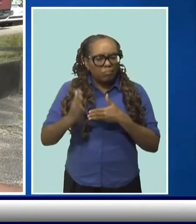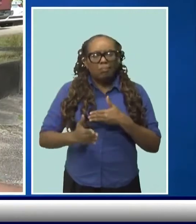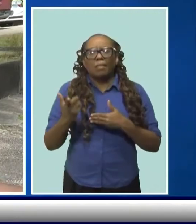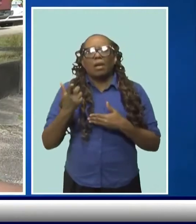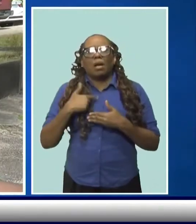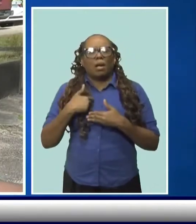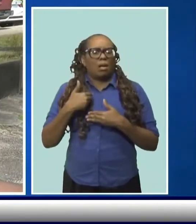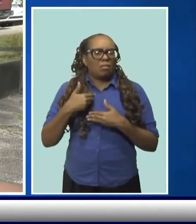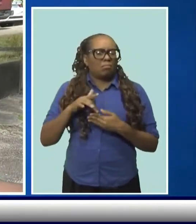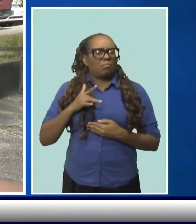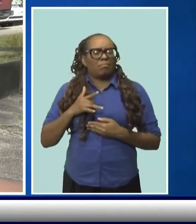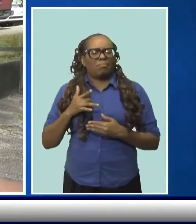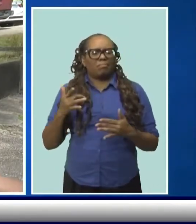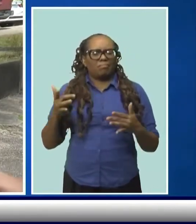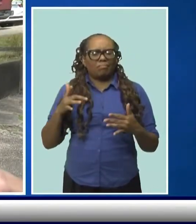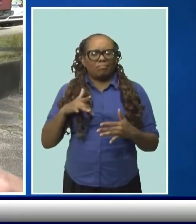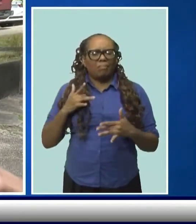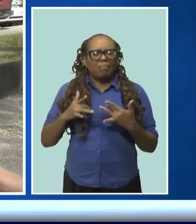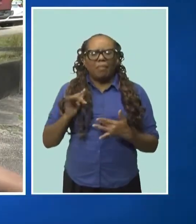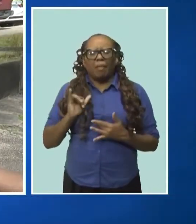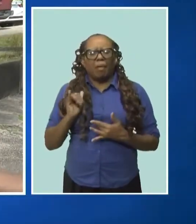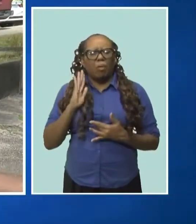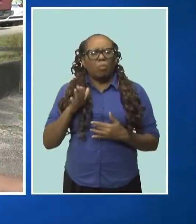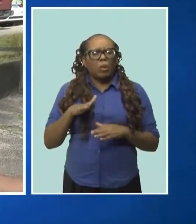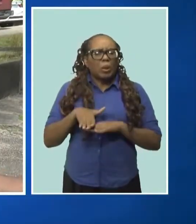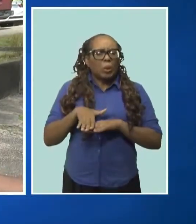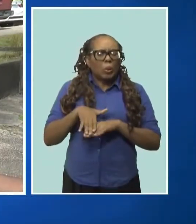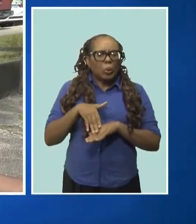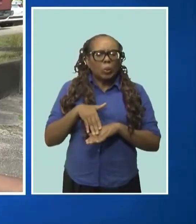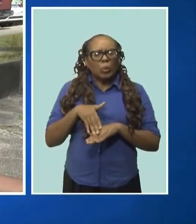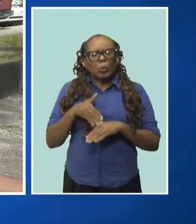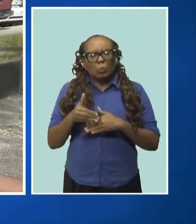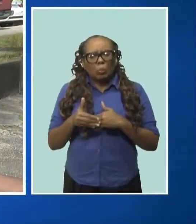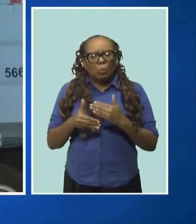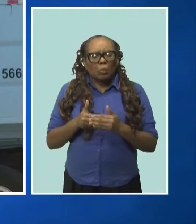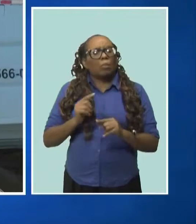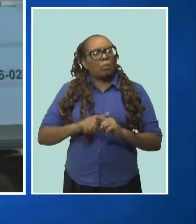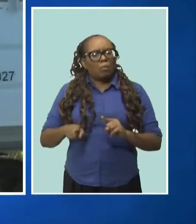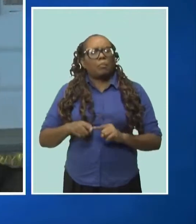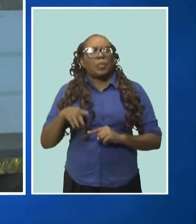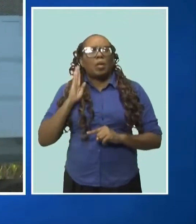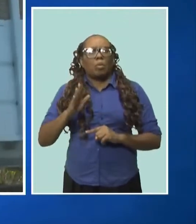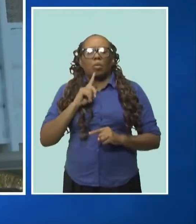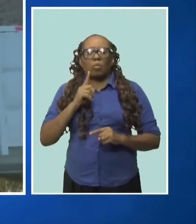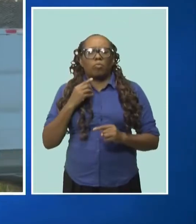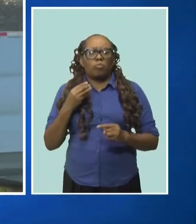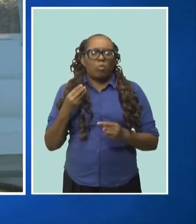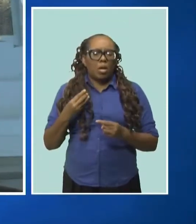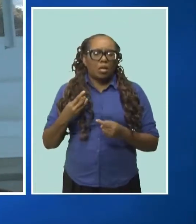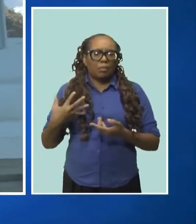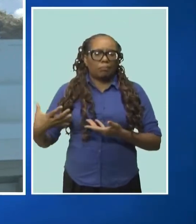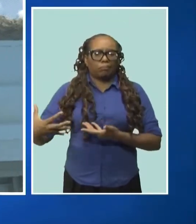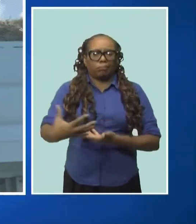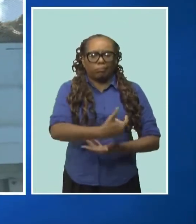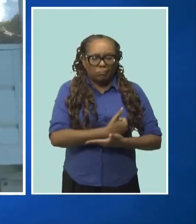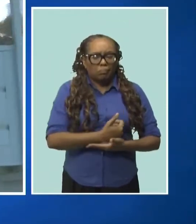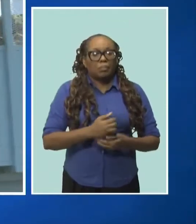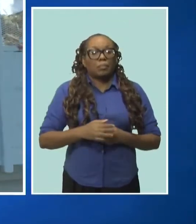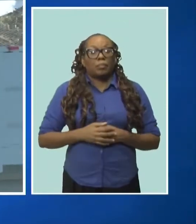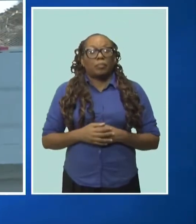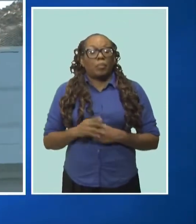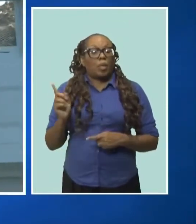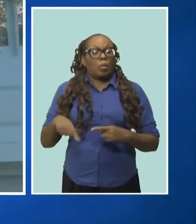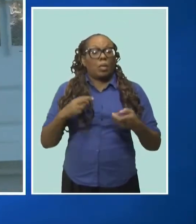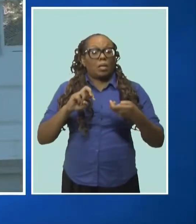slow start just like every crop, but I also look forward to a bumper crop this year. The mood across the industry is that with all the issues ironed